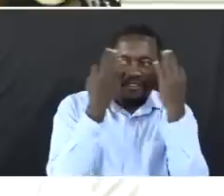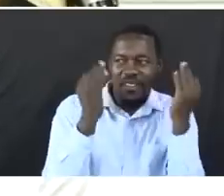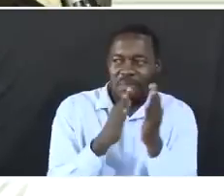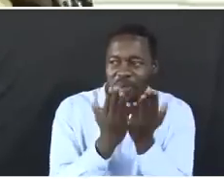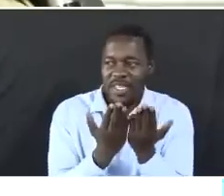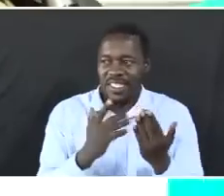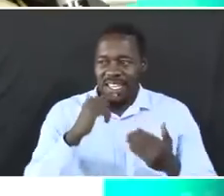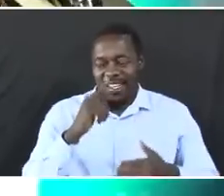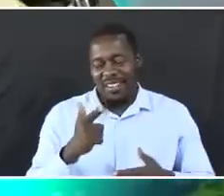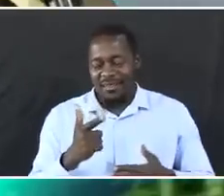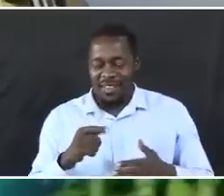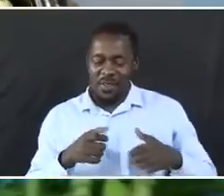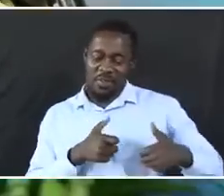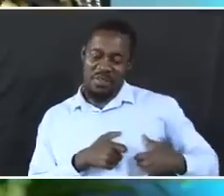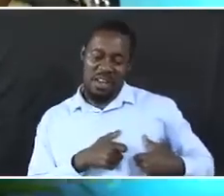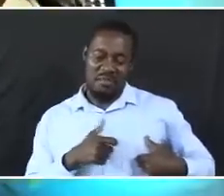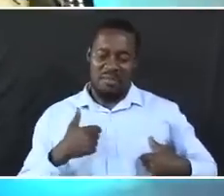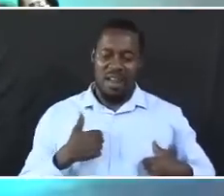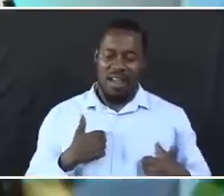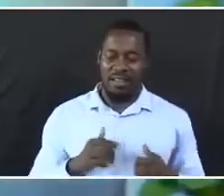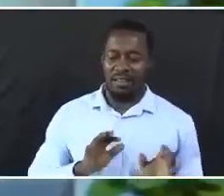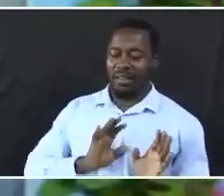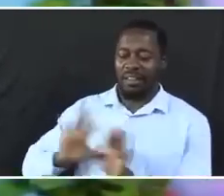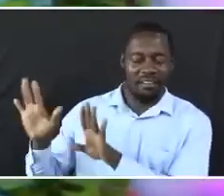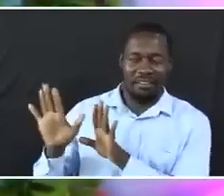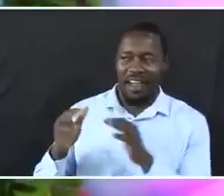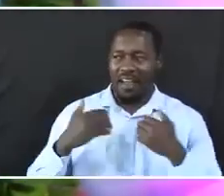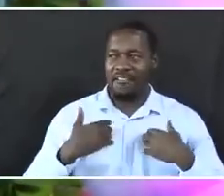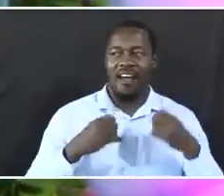know your heart is empty.